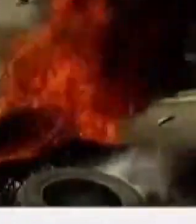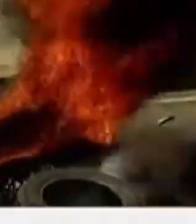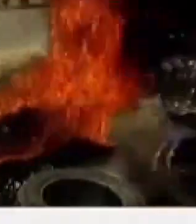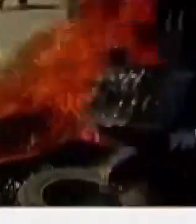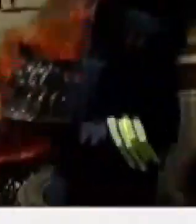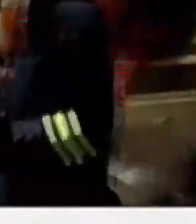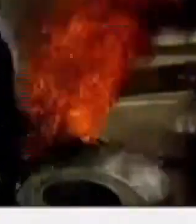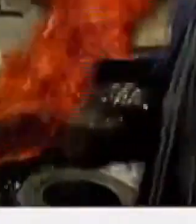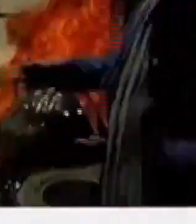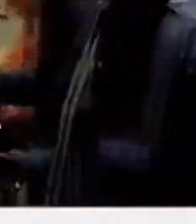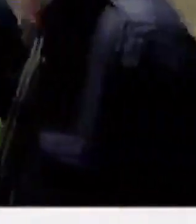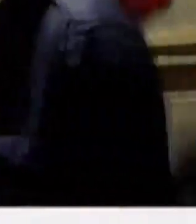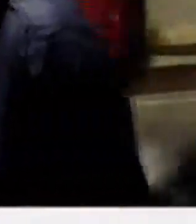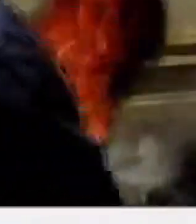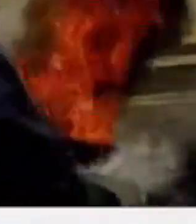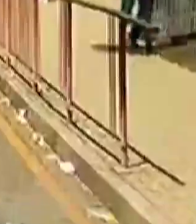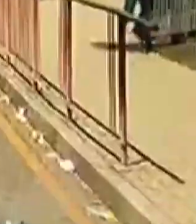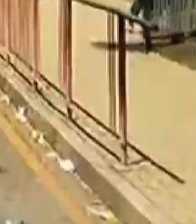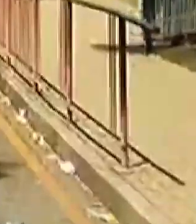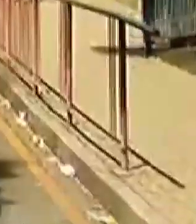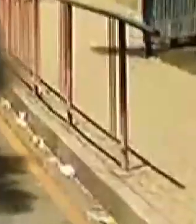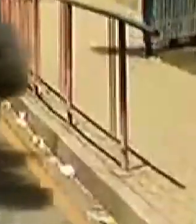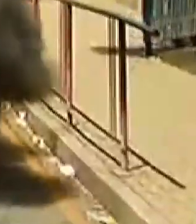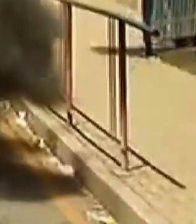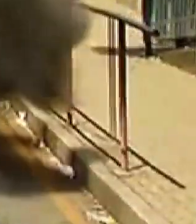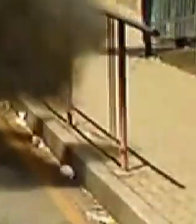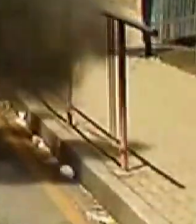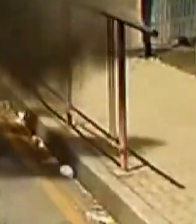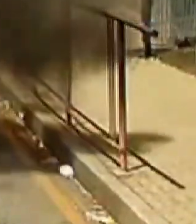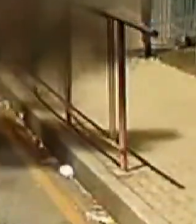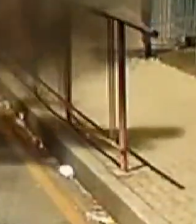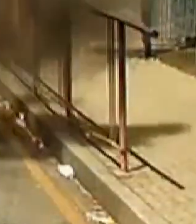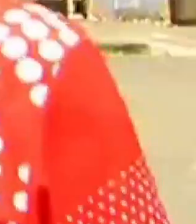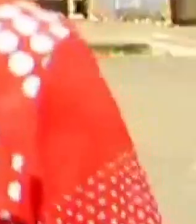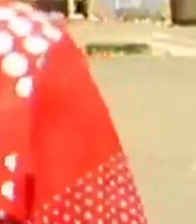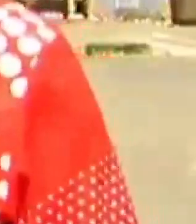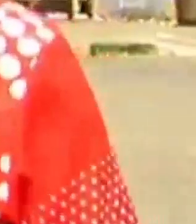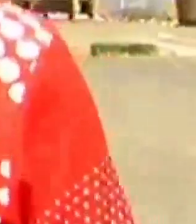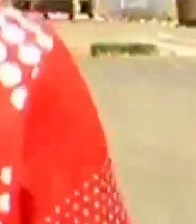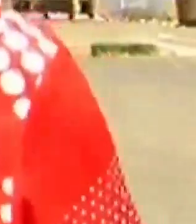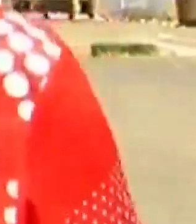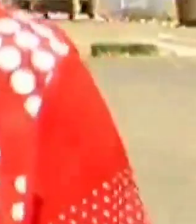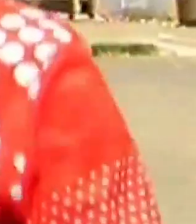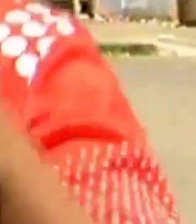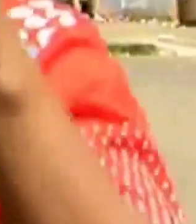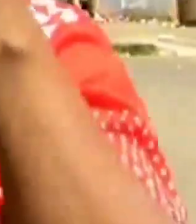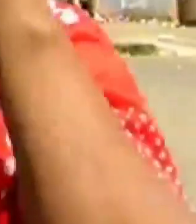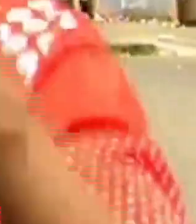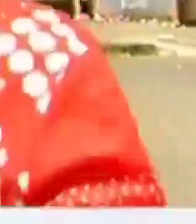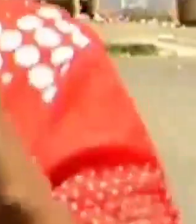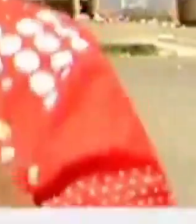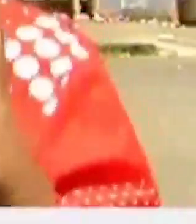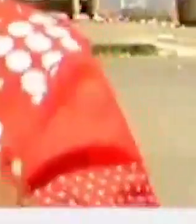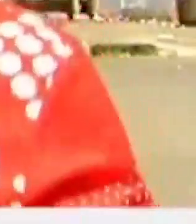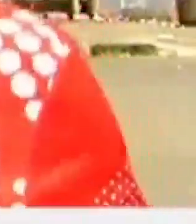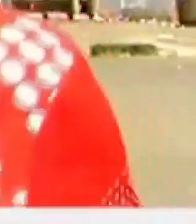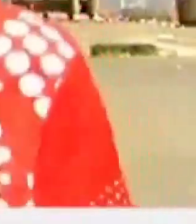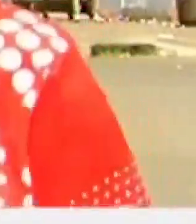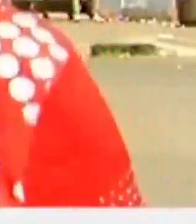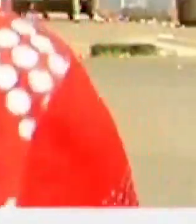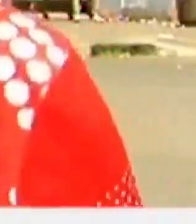Joseph se Auckland Park ile ya ditseka nyollelo ya meputso. That increase was at 3% shoved